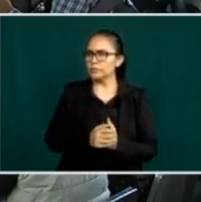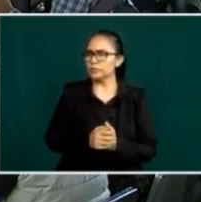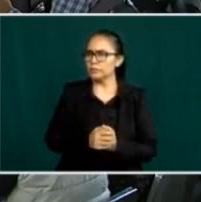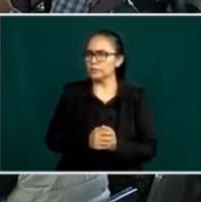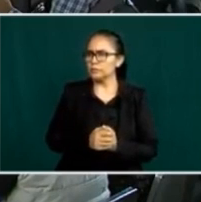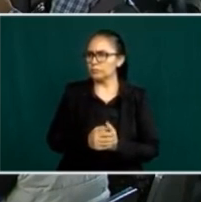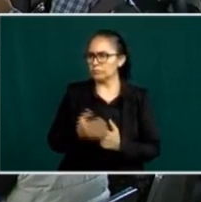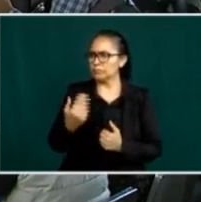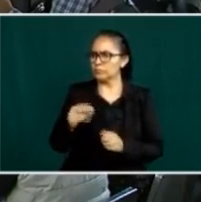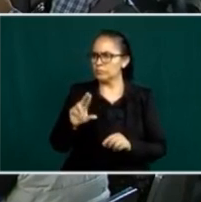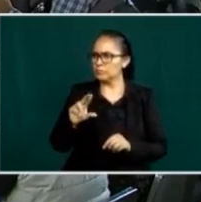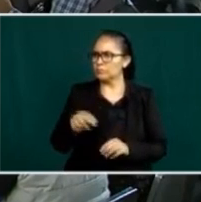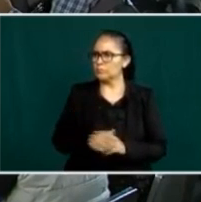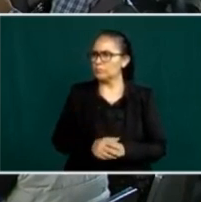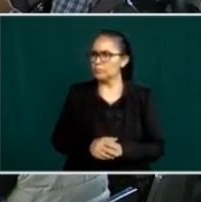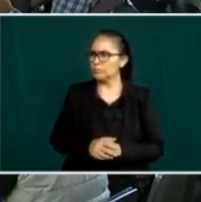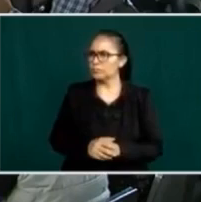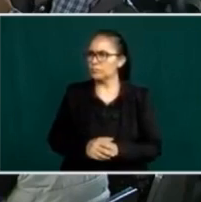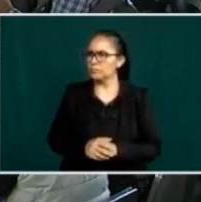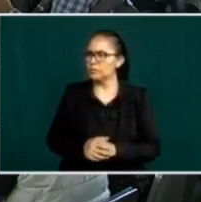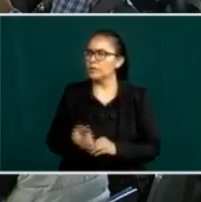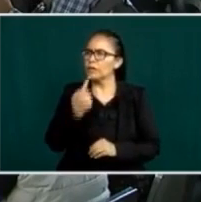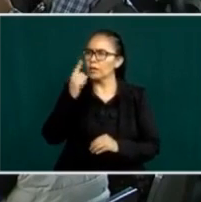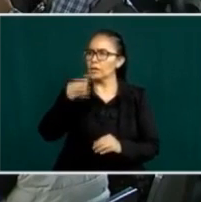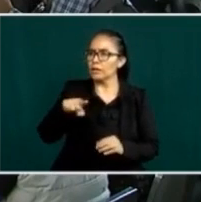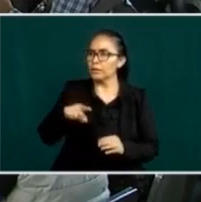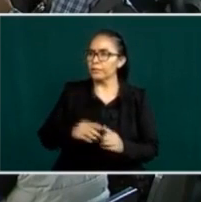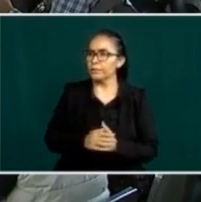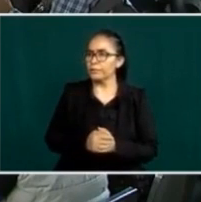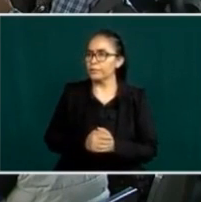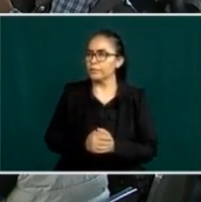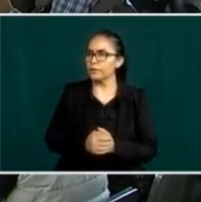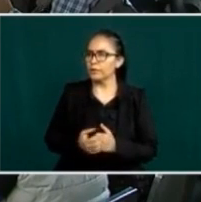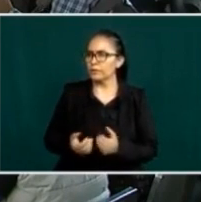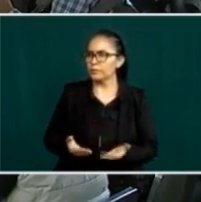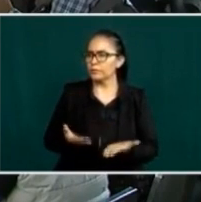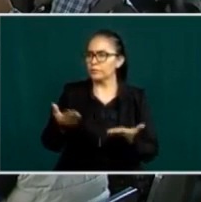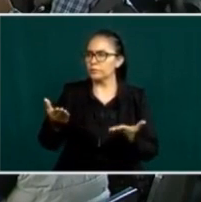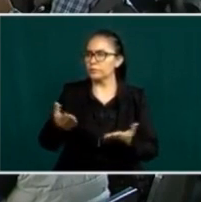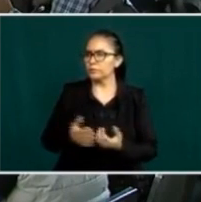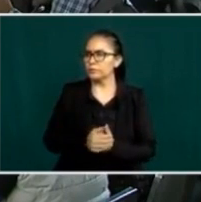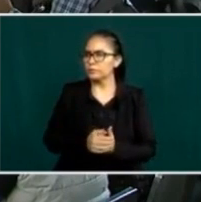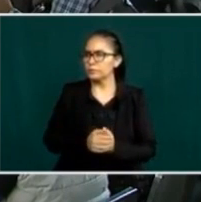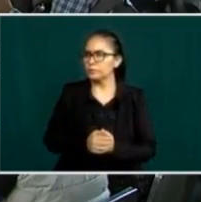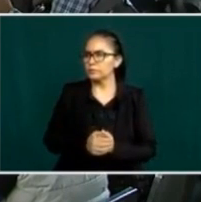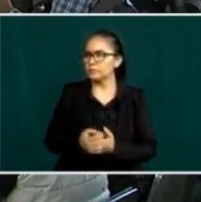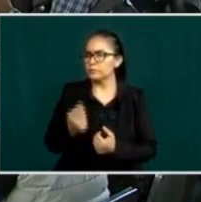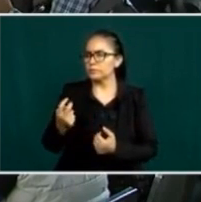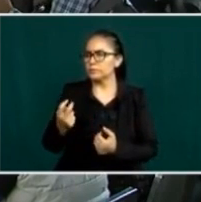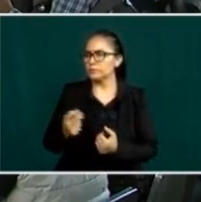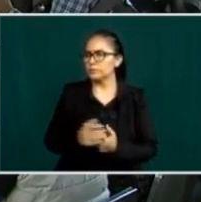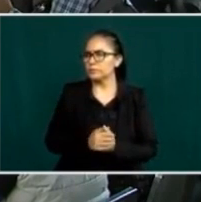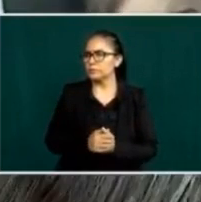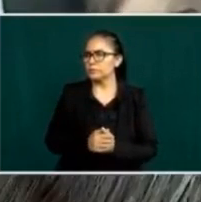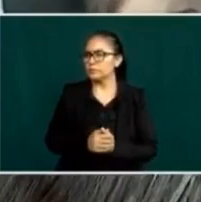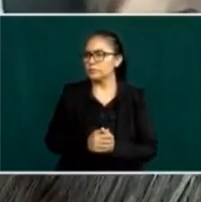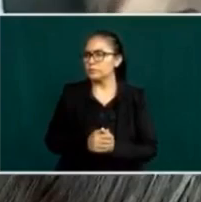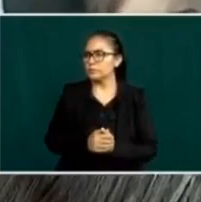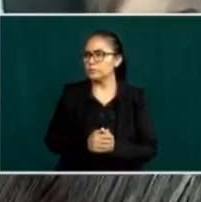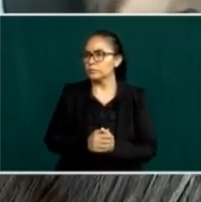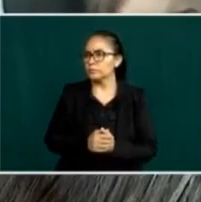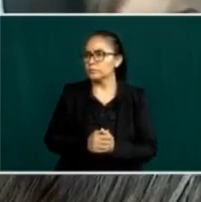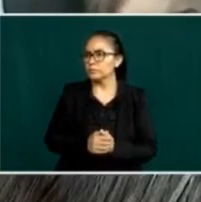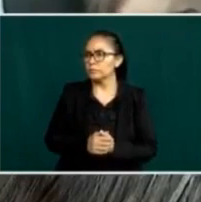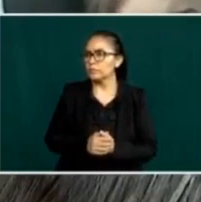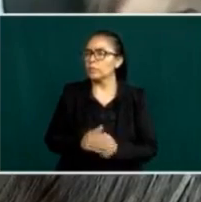as you said before, in other places, that has its causes, and we need to attack the